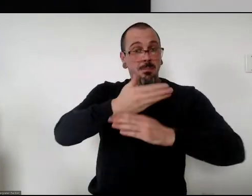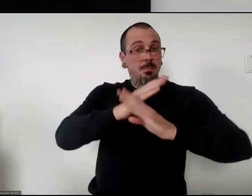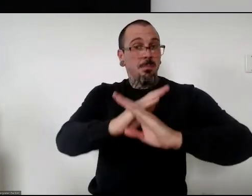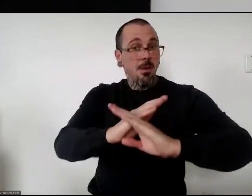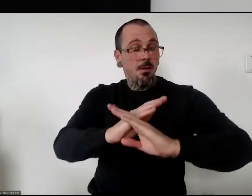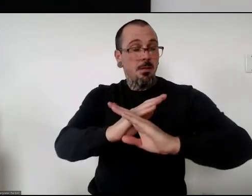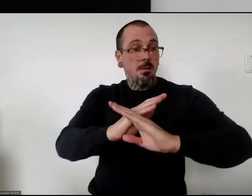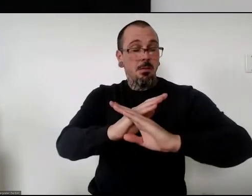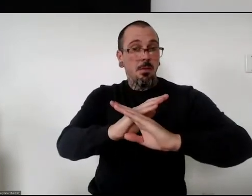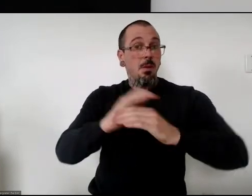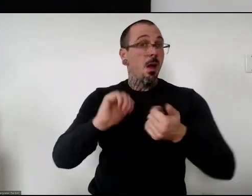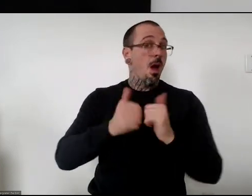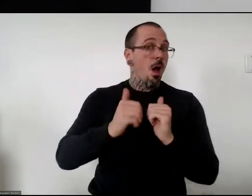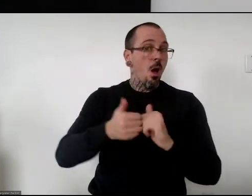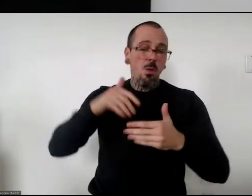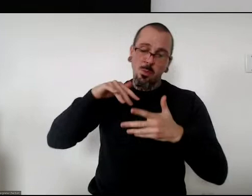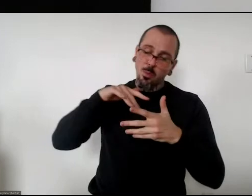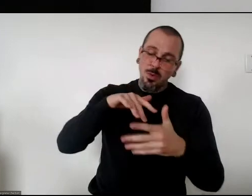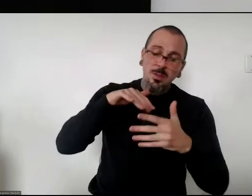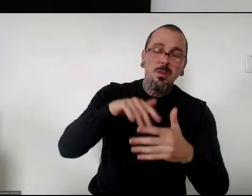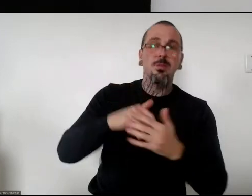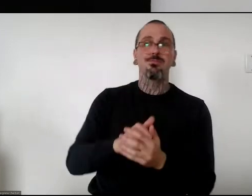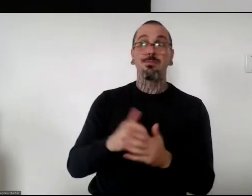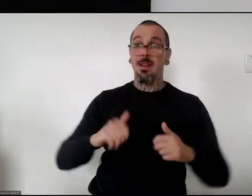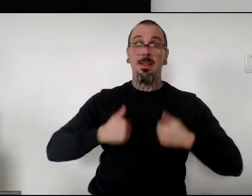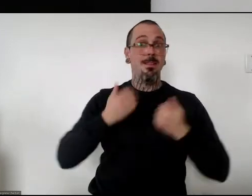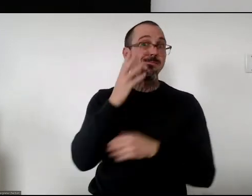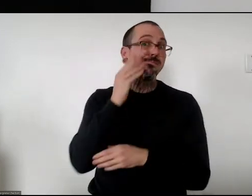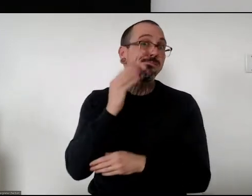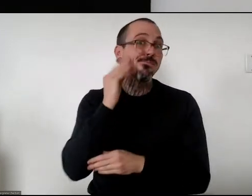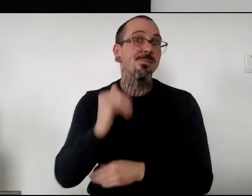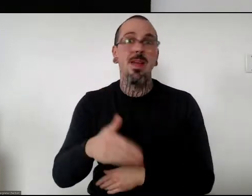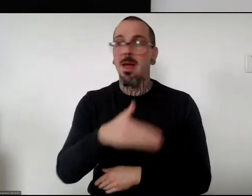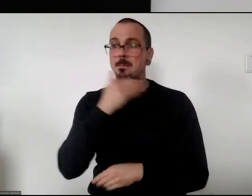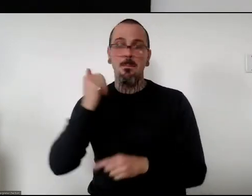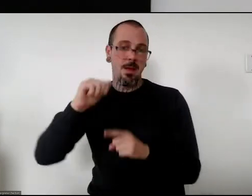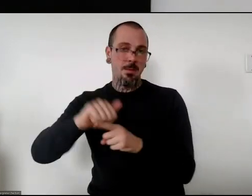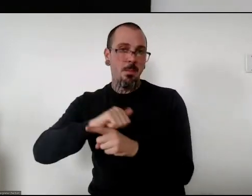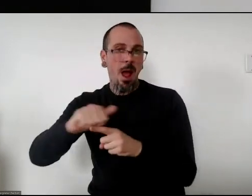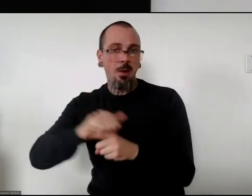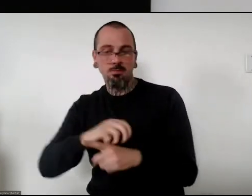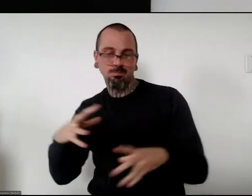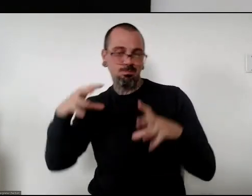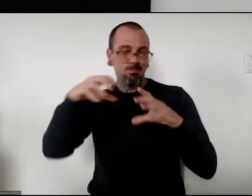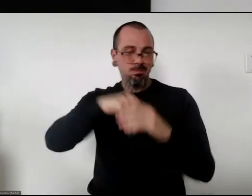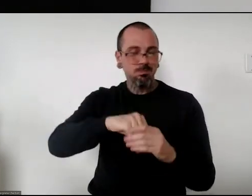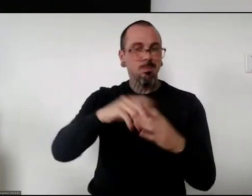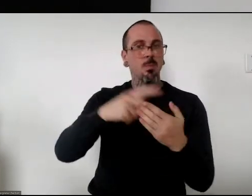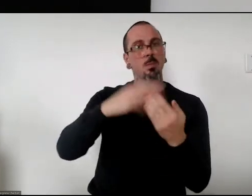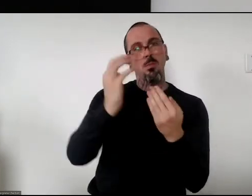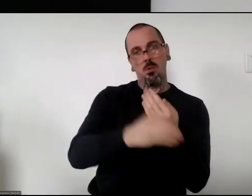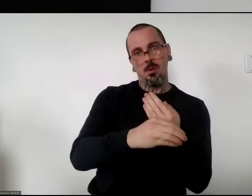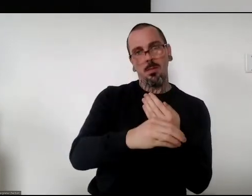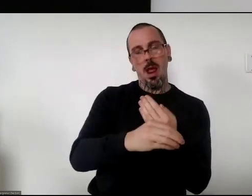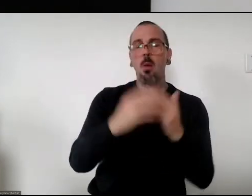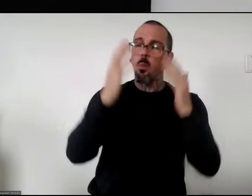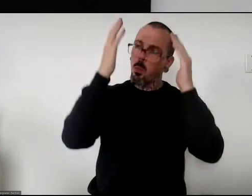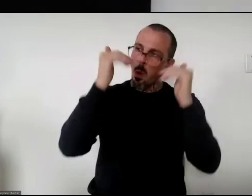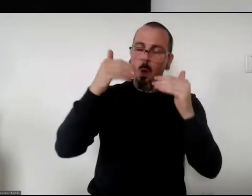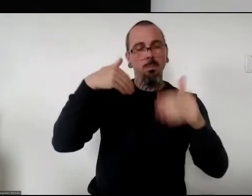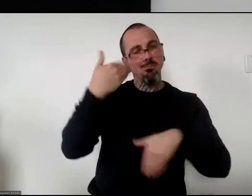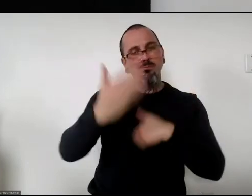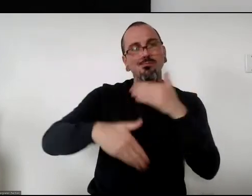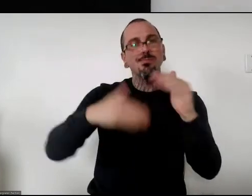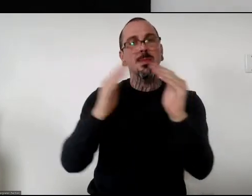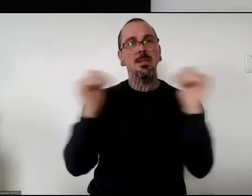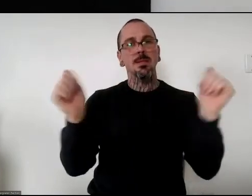best practices, and that we find innovative systemic solutions that will indeed lead to systems change, not just